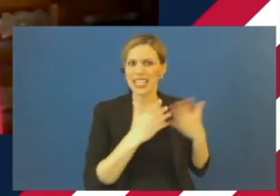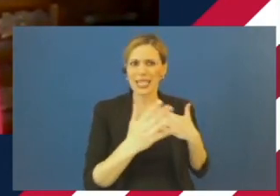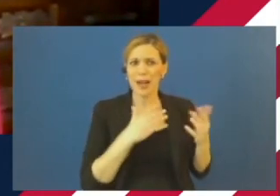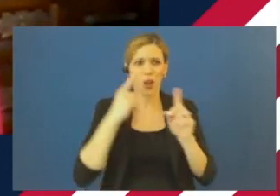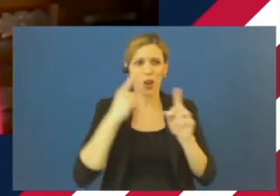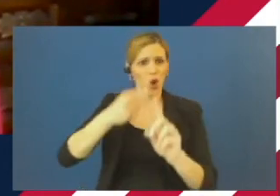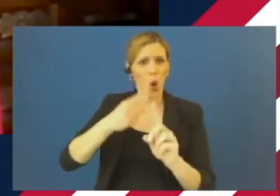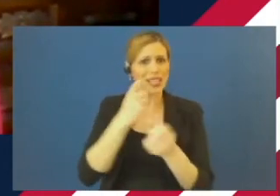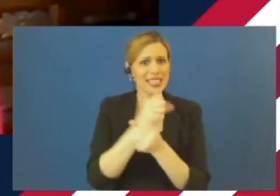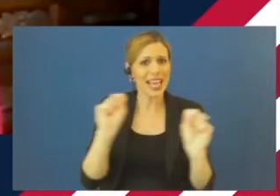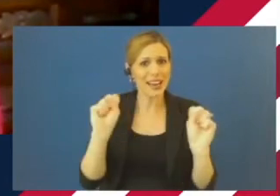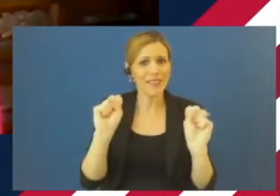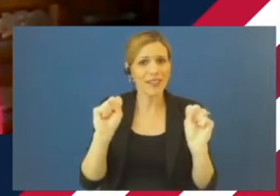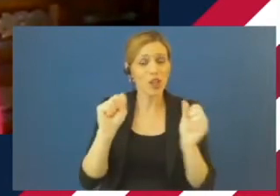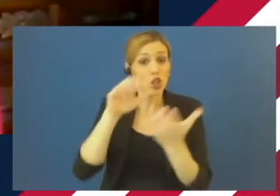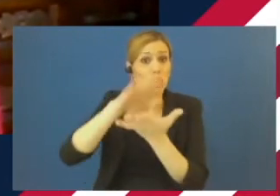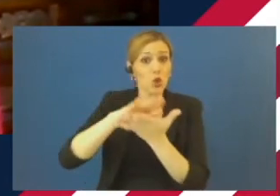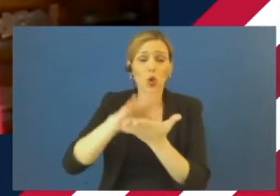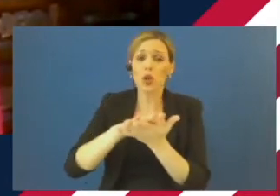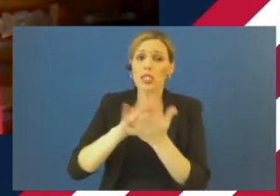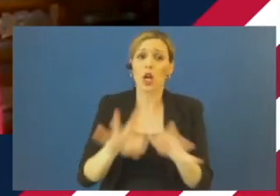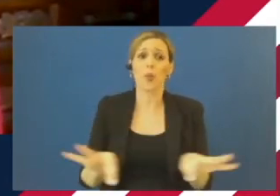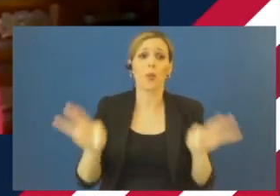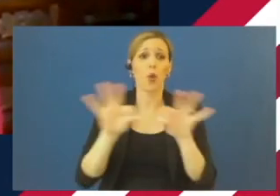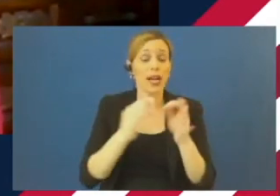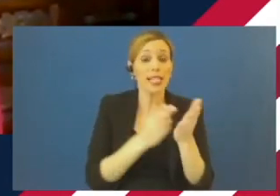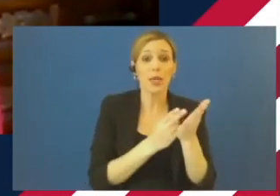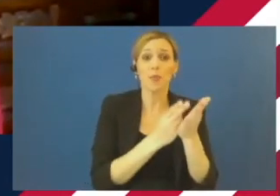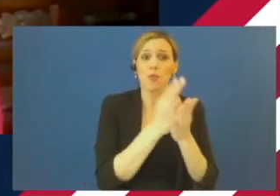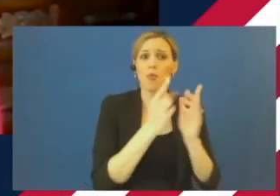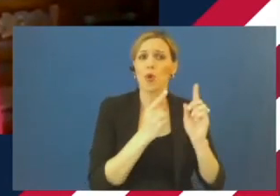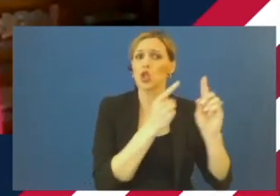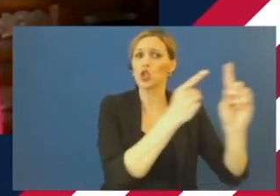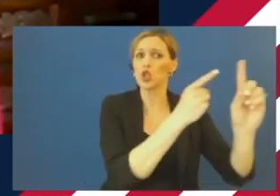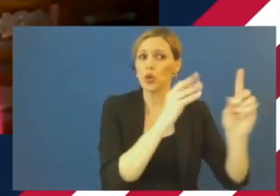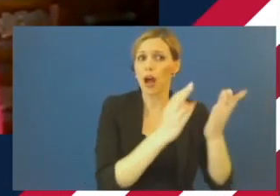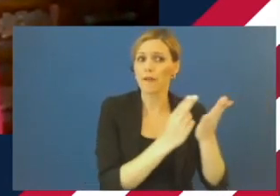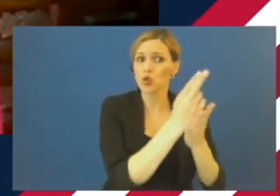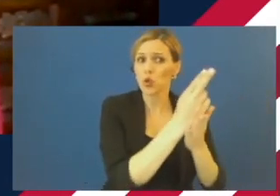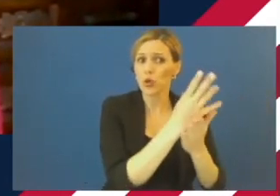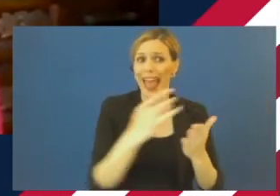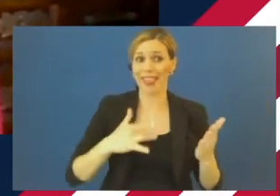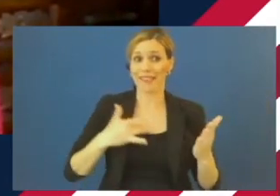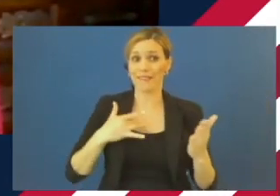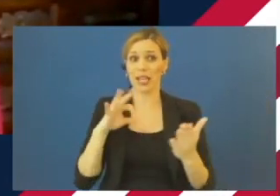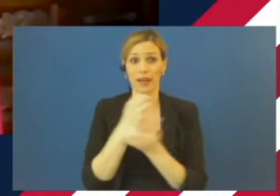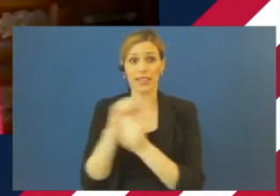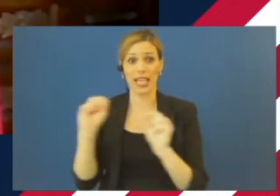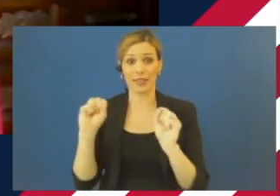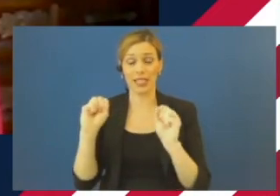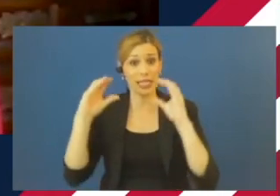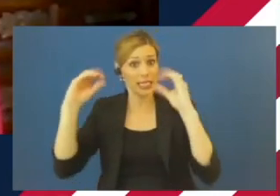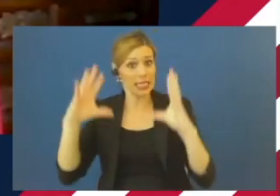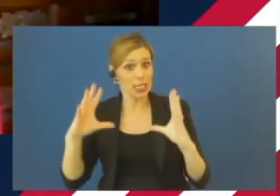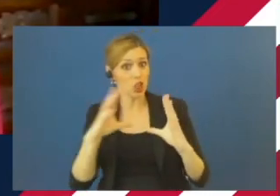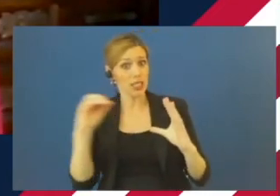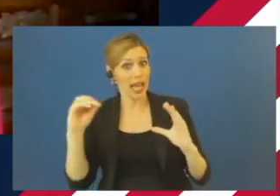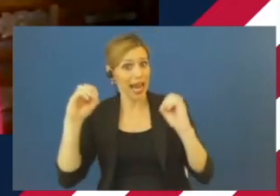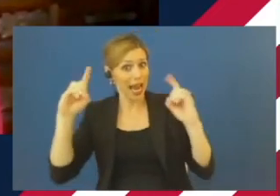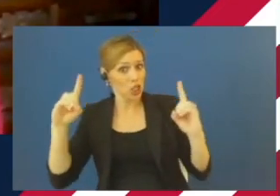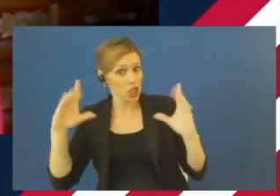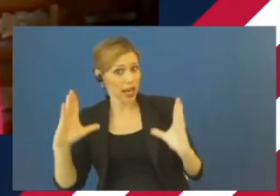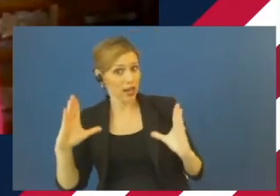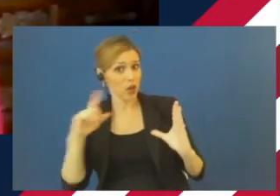with the pursuit of truth and a feeling of safety. Our students count on it and educators are committed to it. They protect their students every